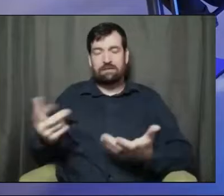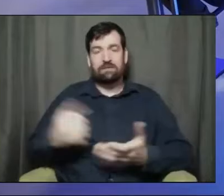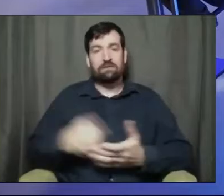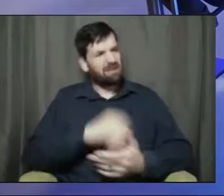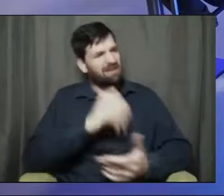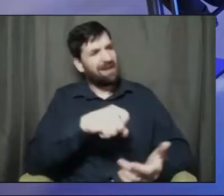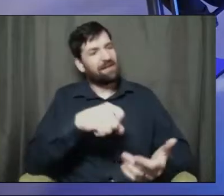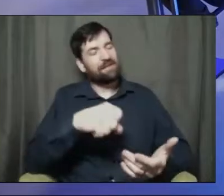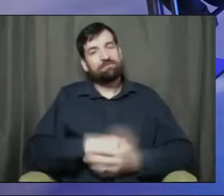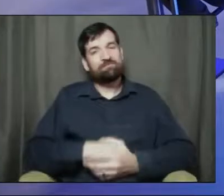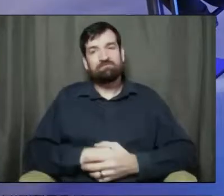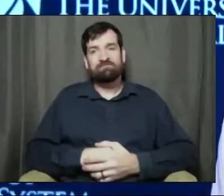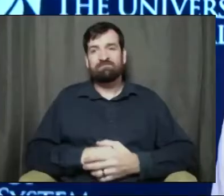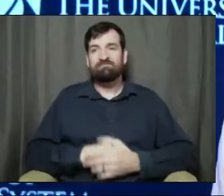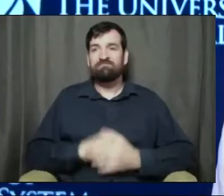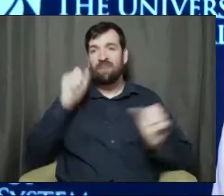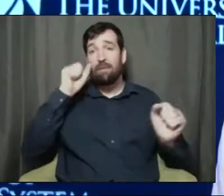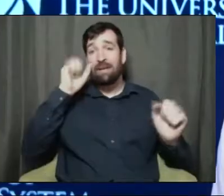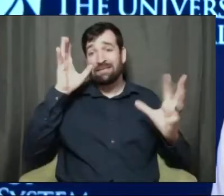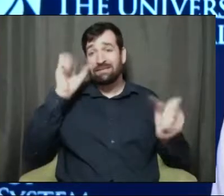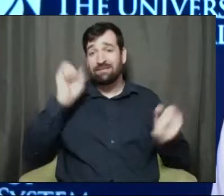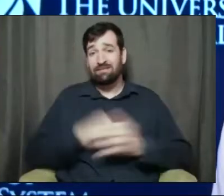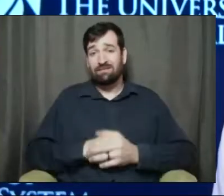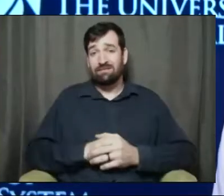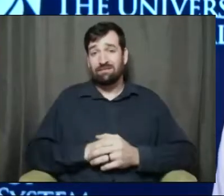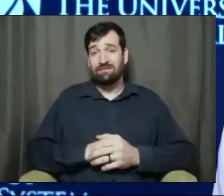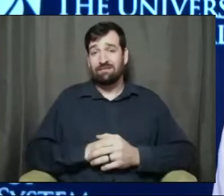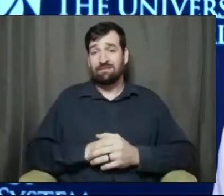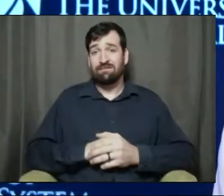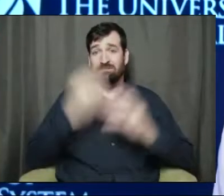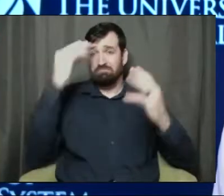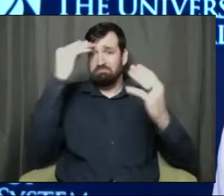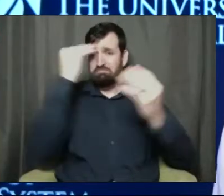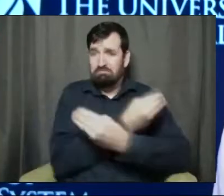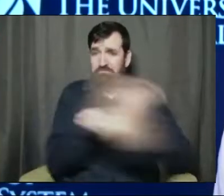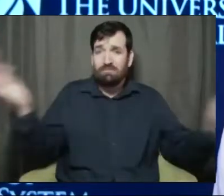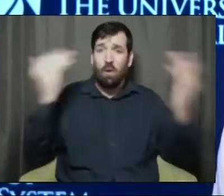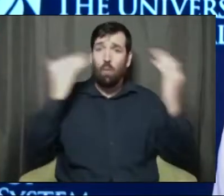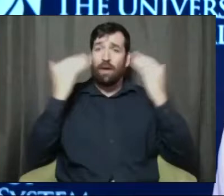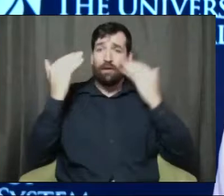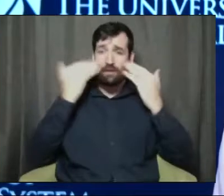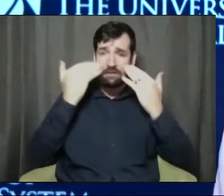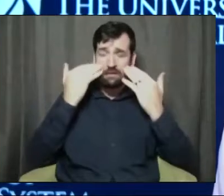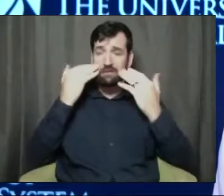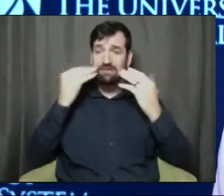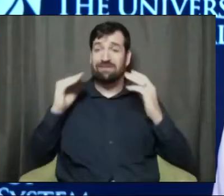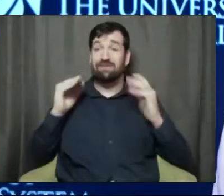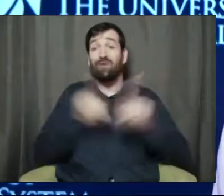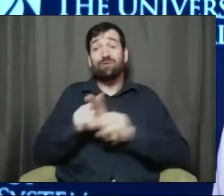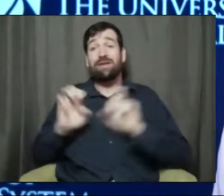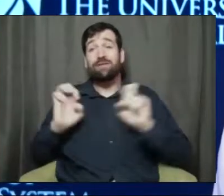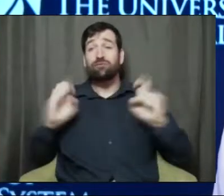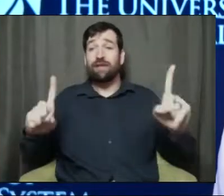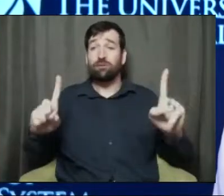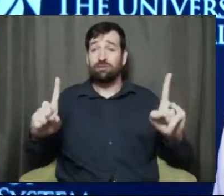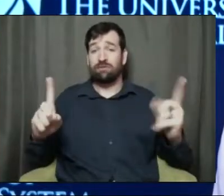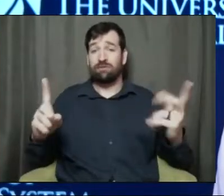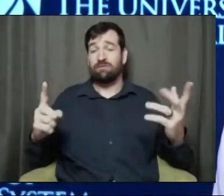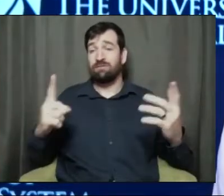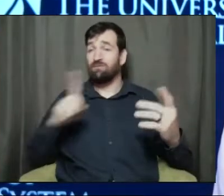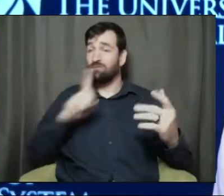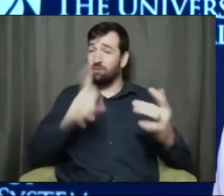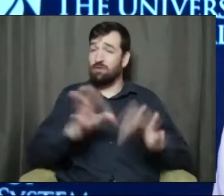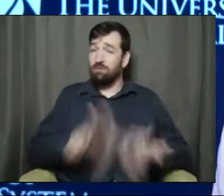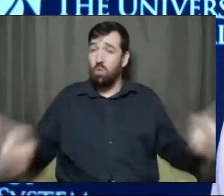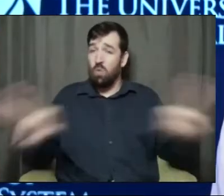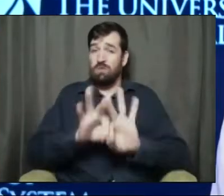pretty incredible. I think bringing awareness to this issue and education to everyone out there is really important. You know, we don't